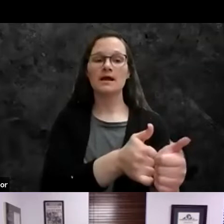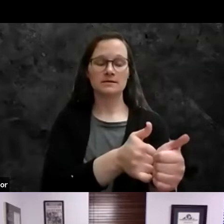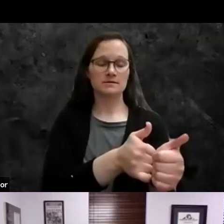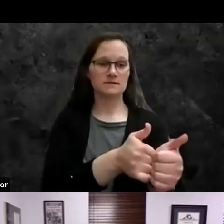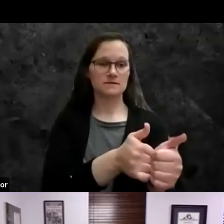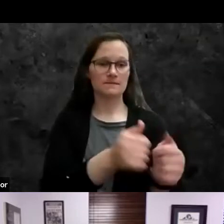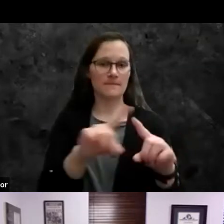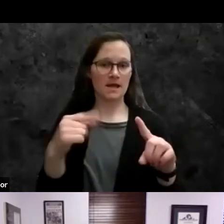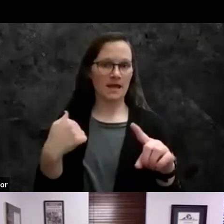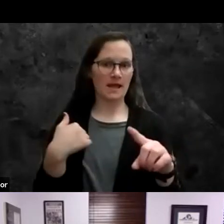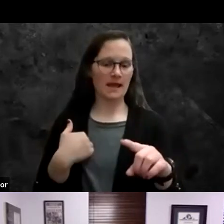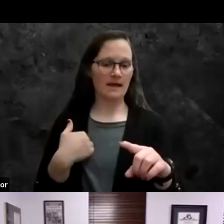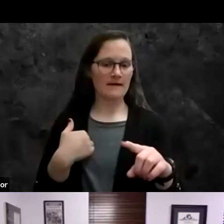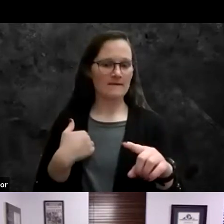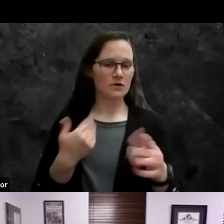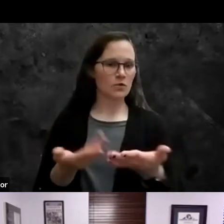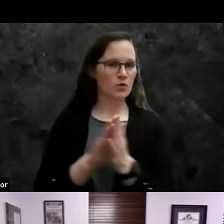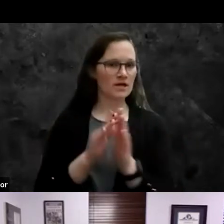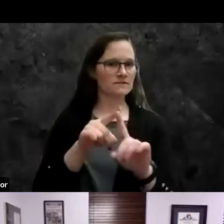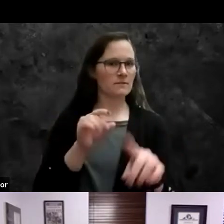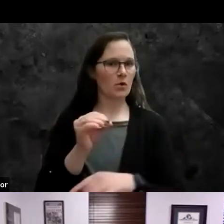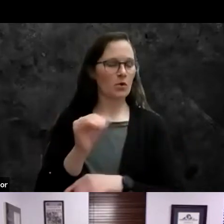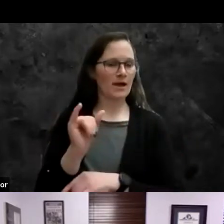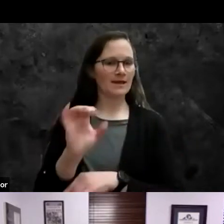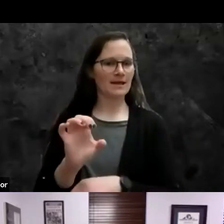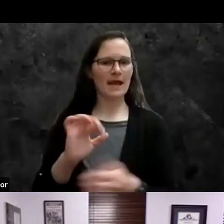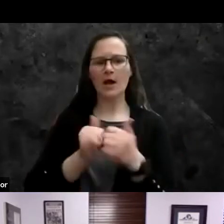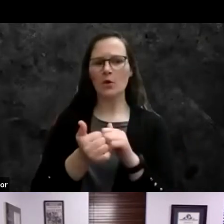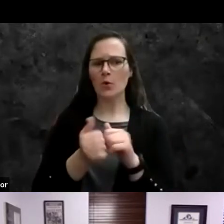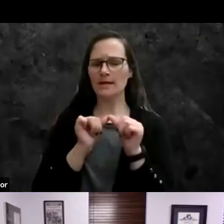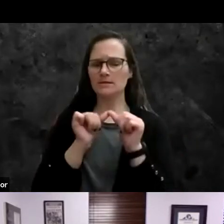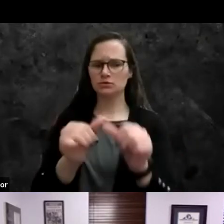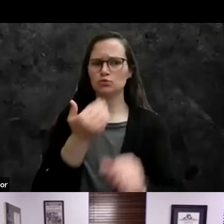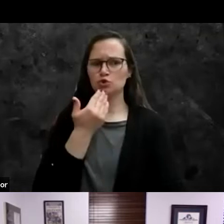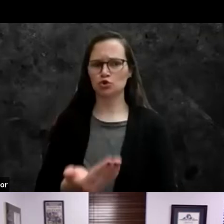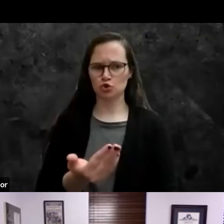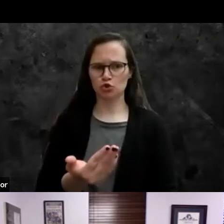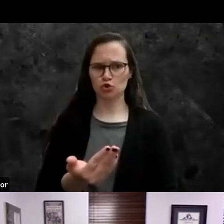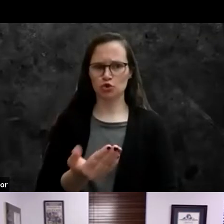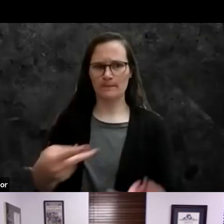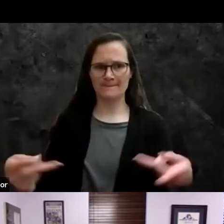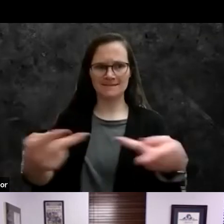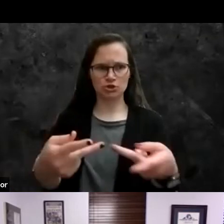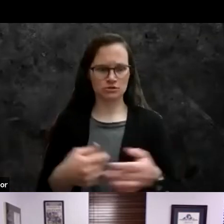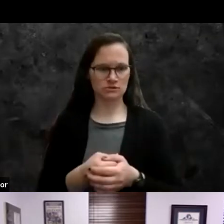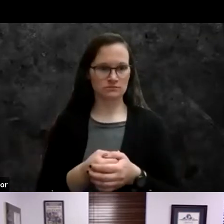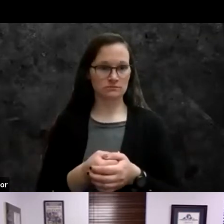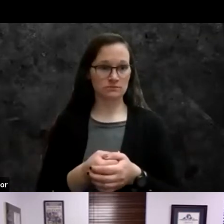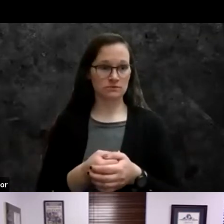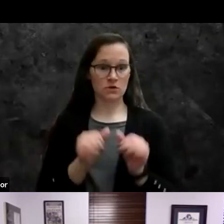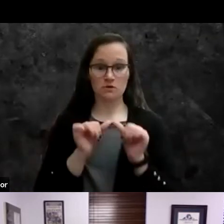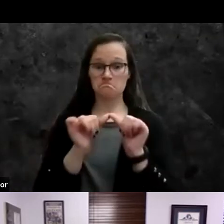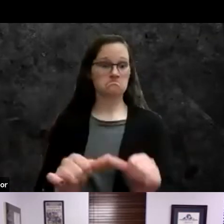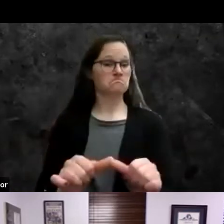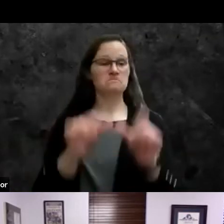in process with OIE. What should I do to stay in good standing? So first of all, you should continue to keep testing. Continue